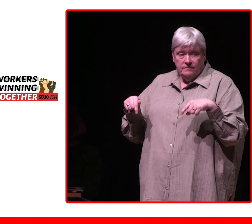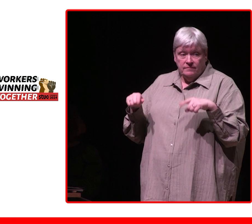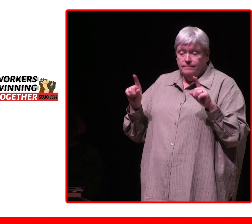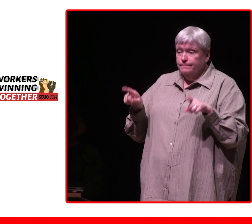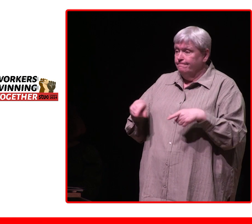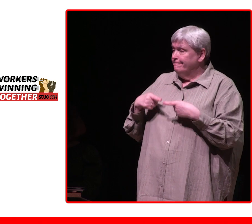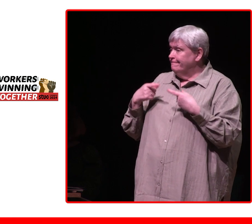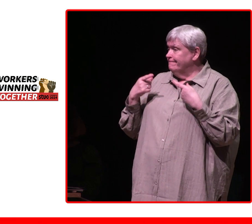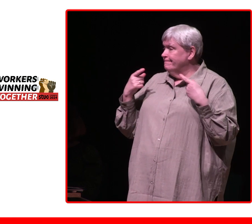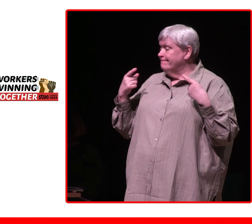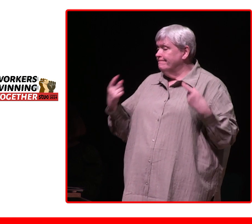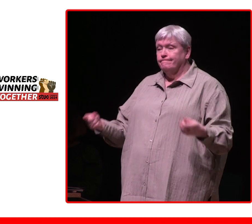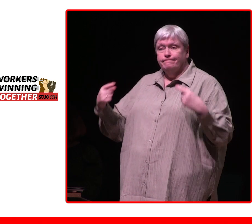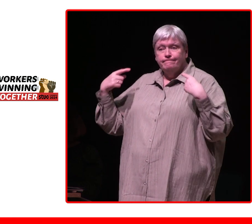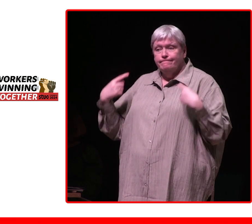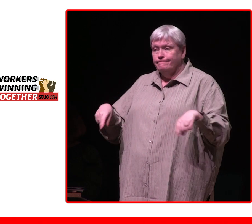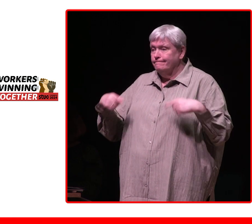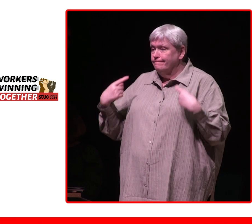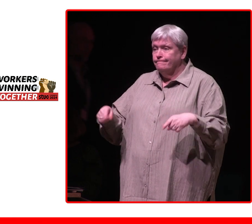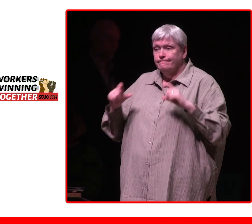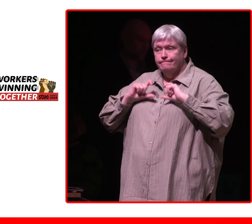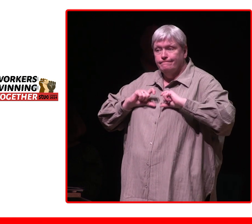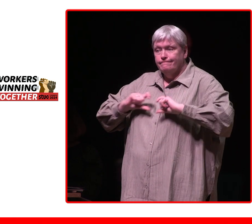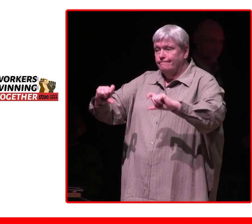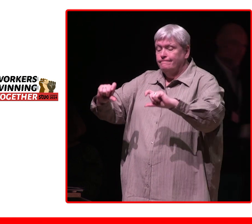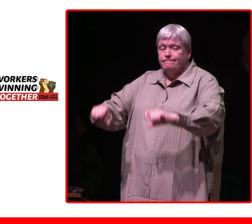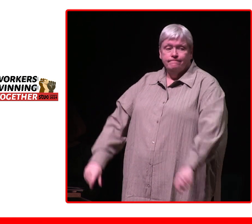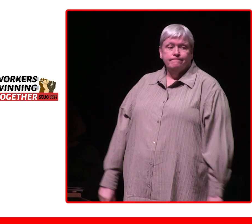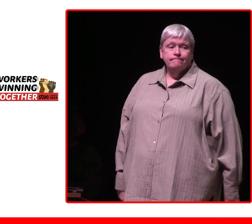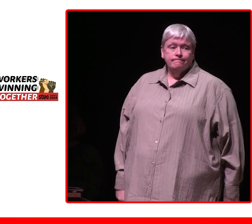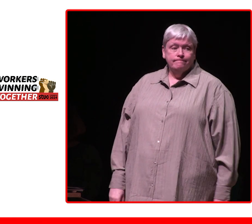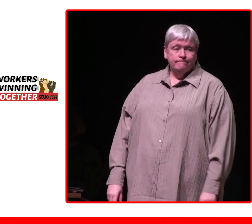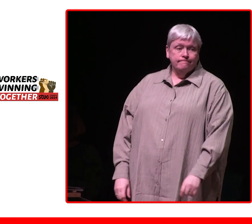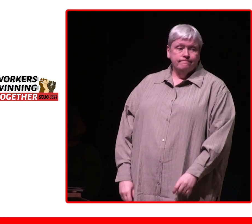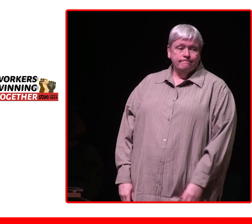cannot and will not be allowed to continue.